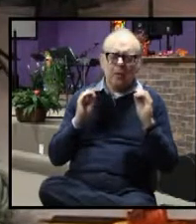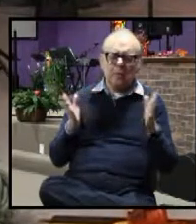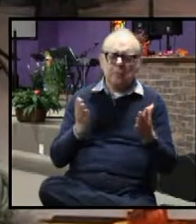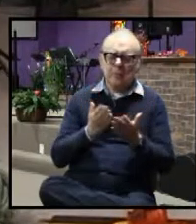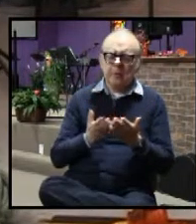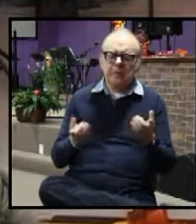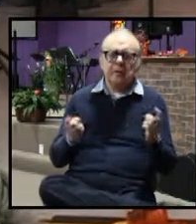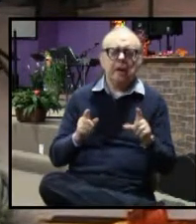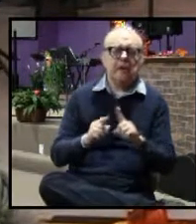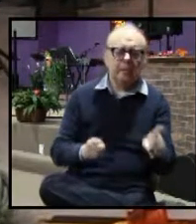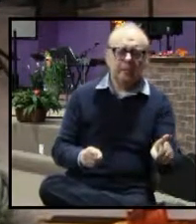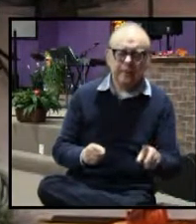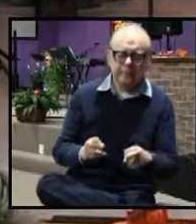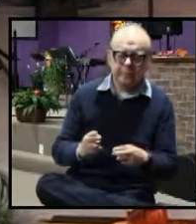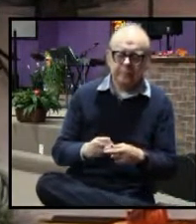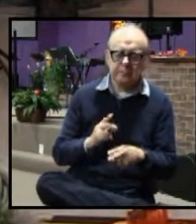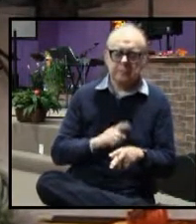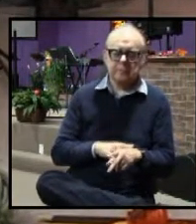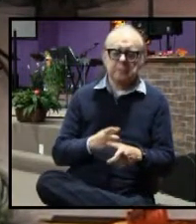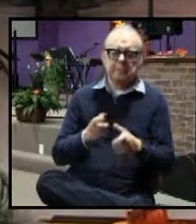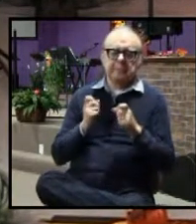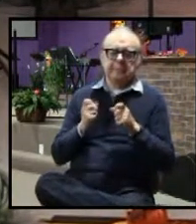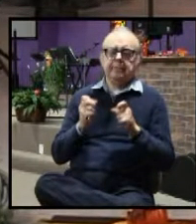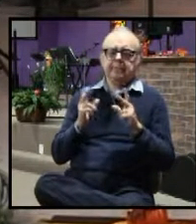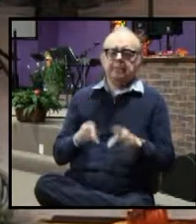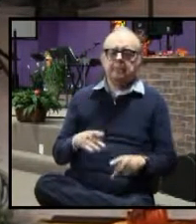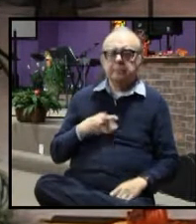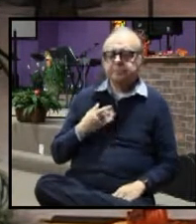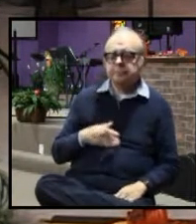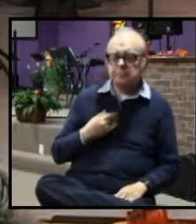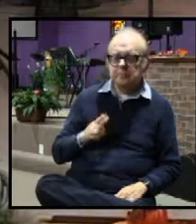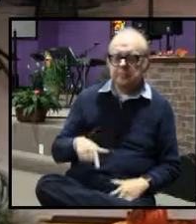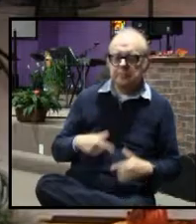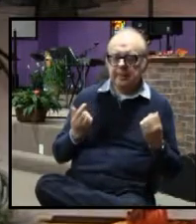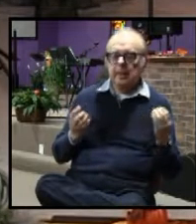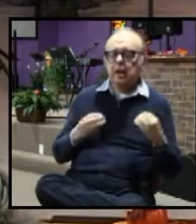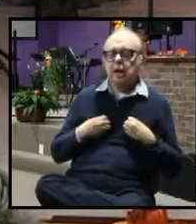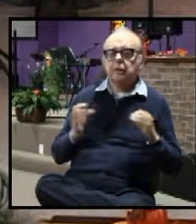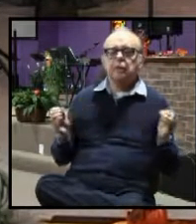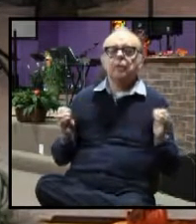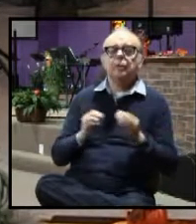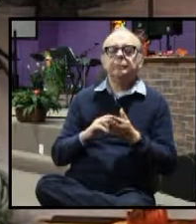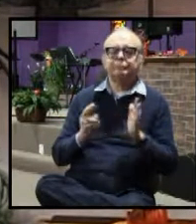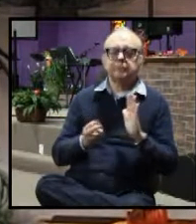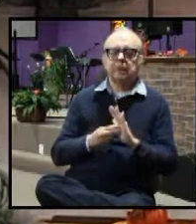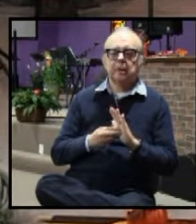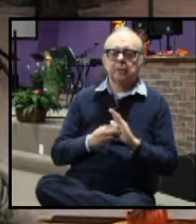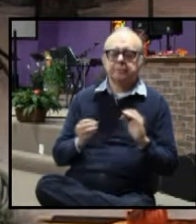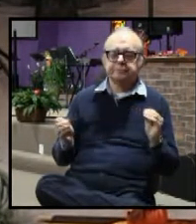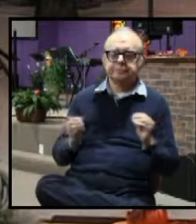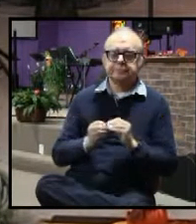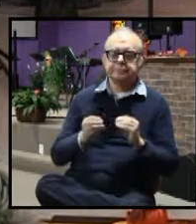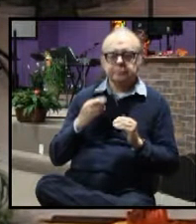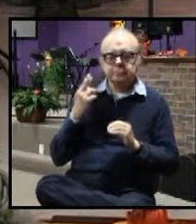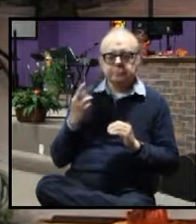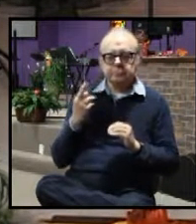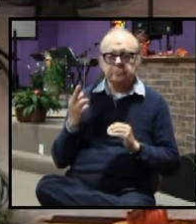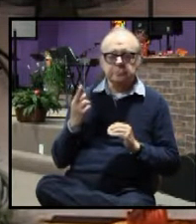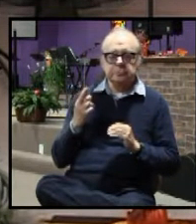tortures. But as soon as a person felt that their life had no more meaning and no more